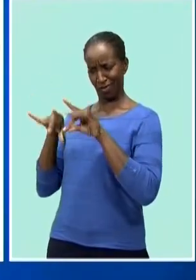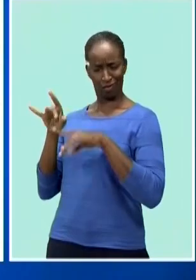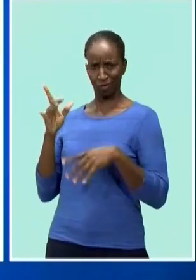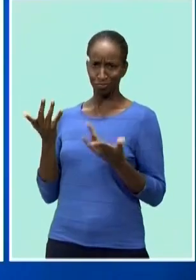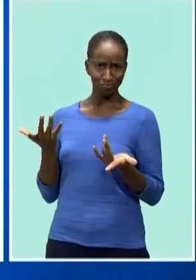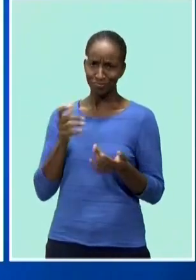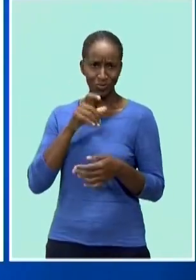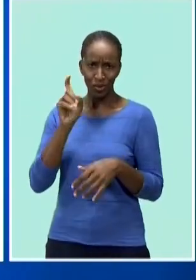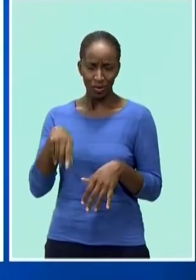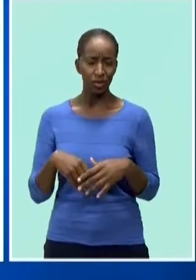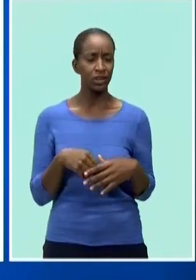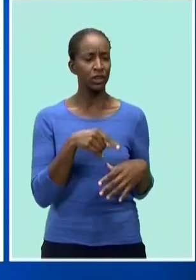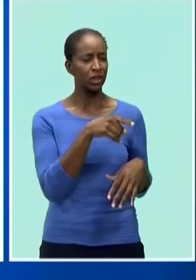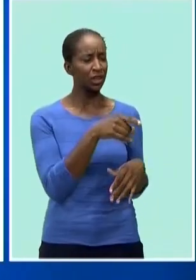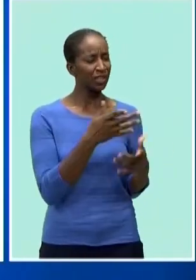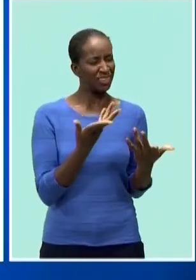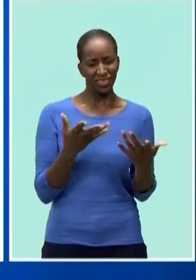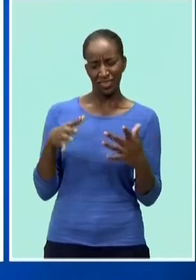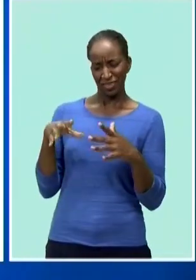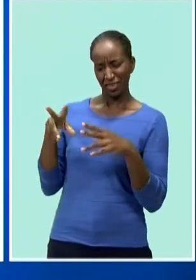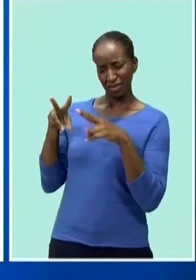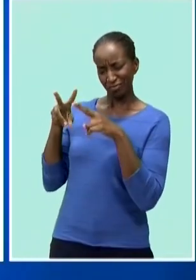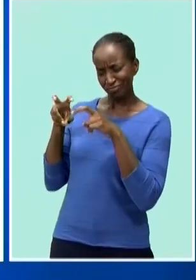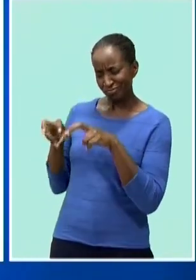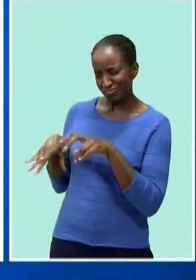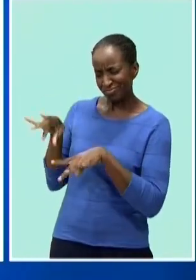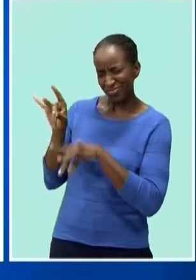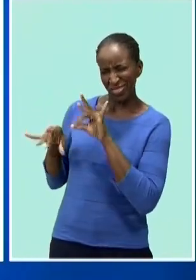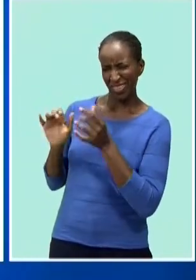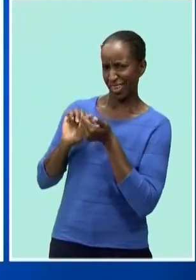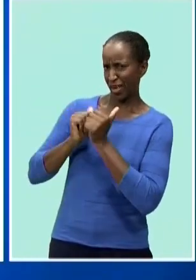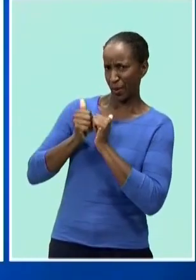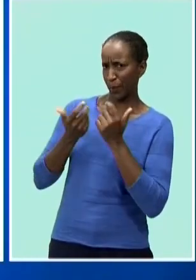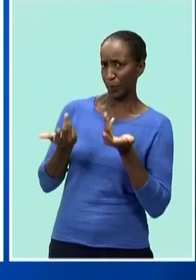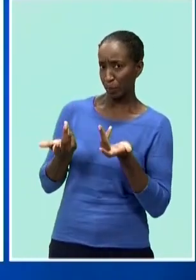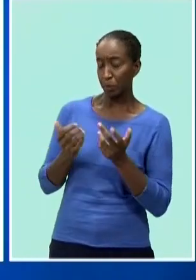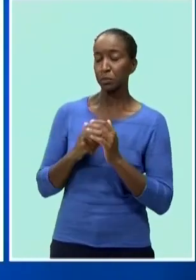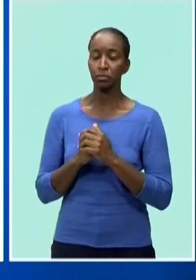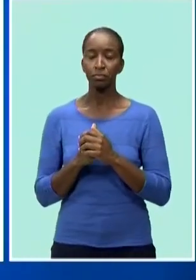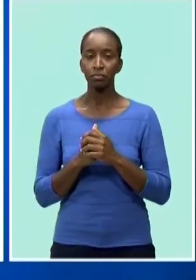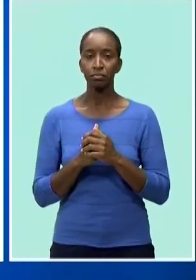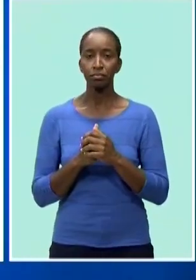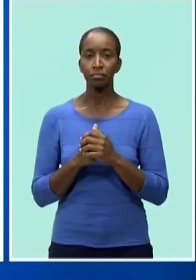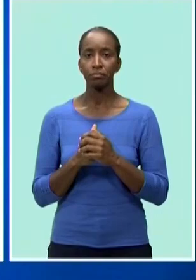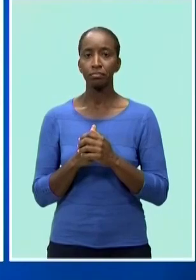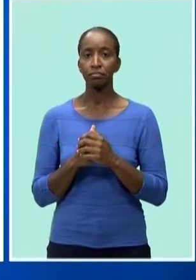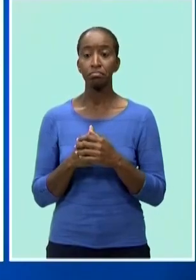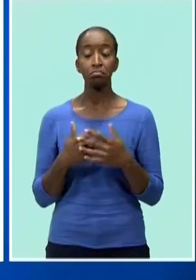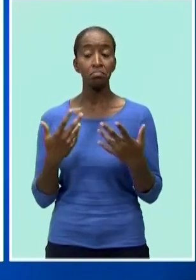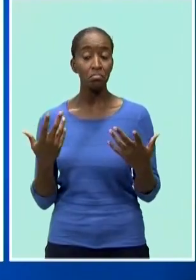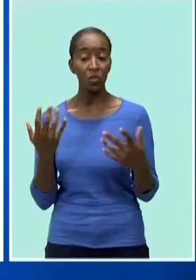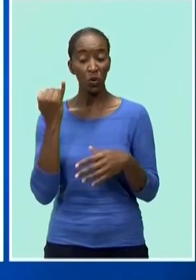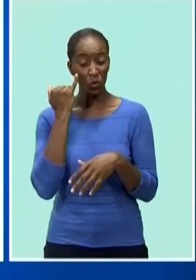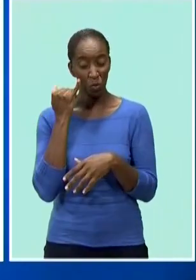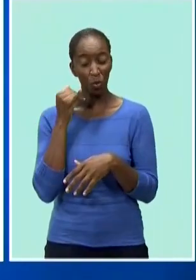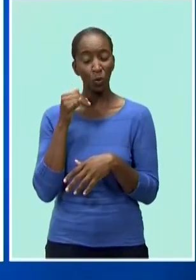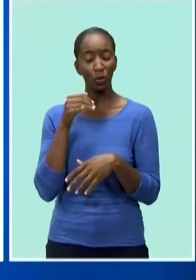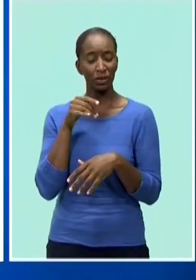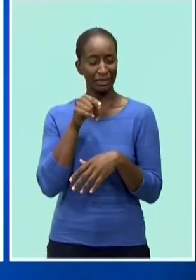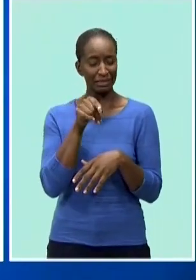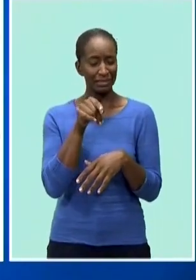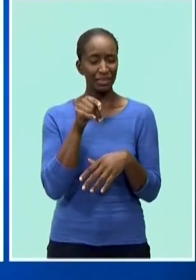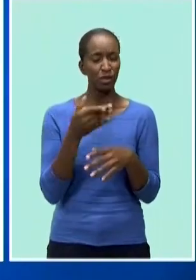the process will work. But she also raises the point that doing background checks gives the impression there is little confidence in the justice